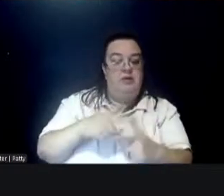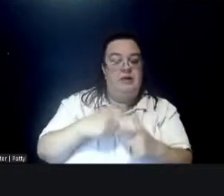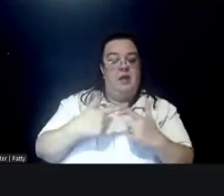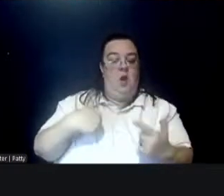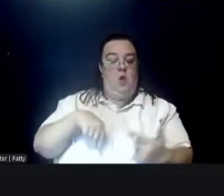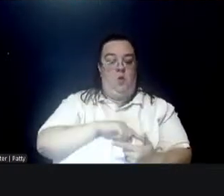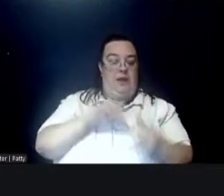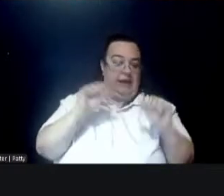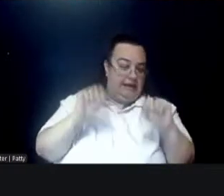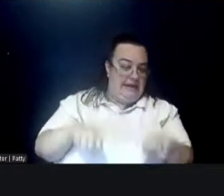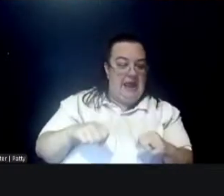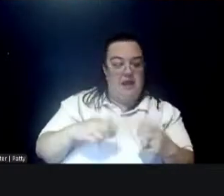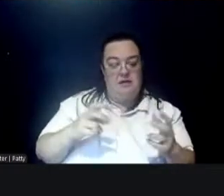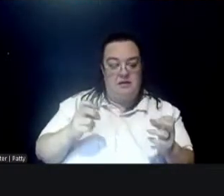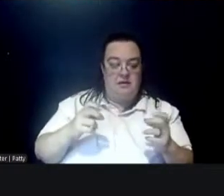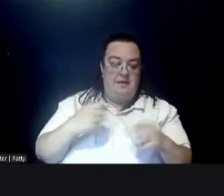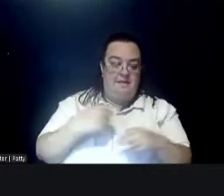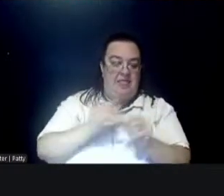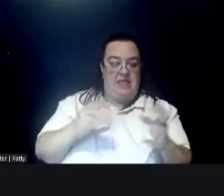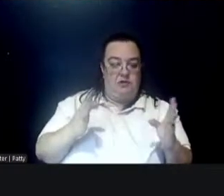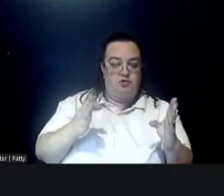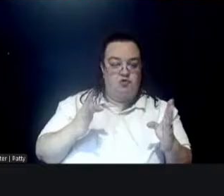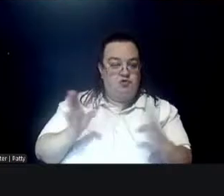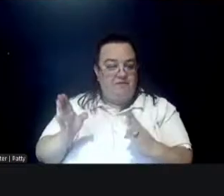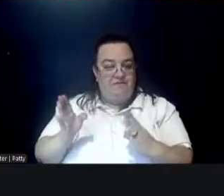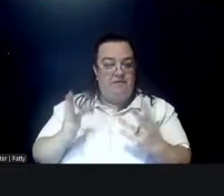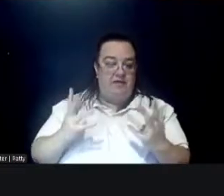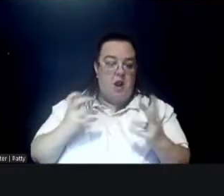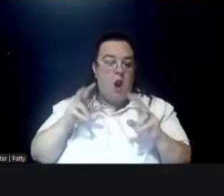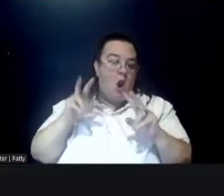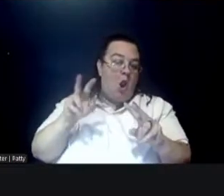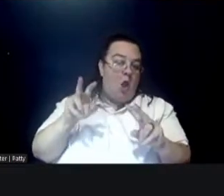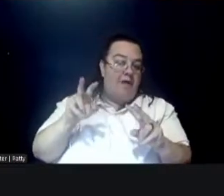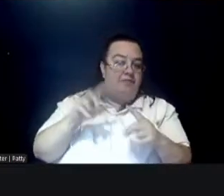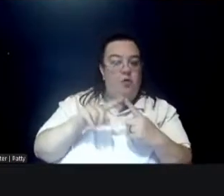ship and begin to look forward to better times ahead.